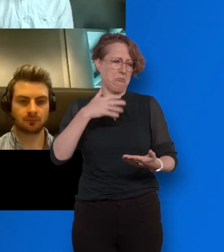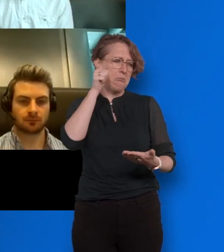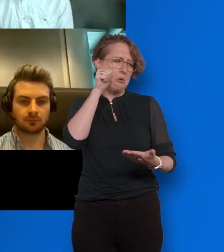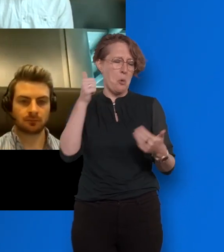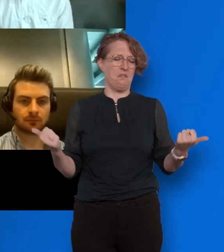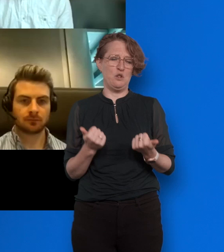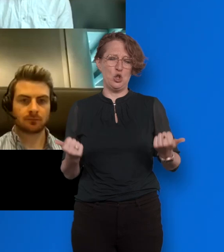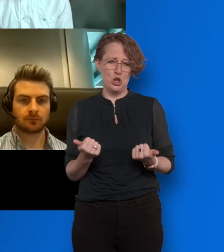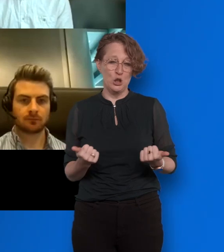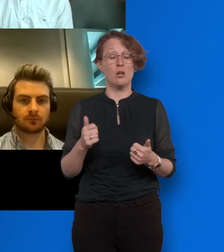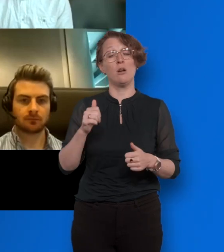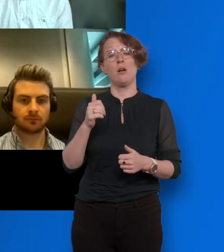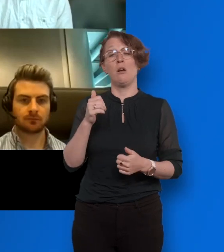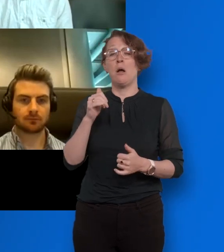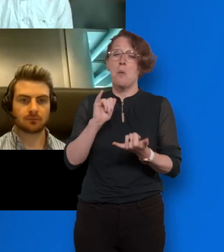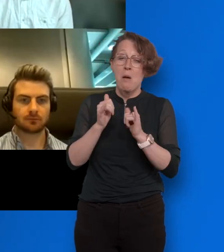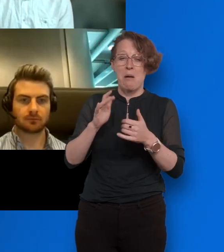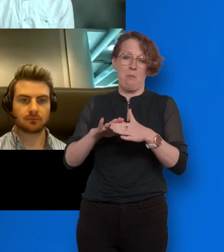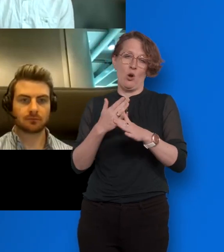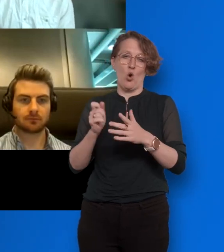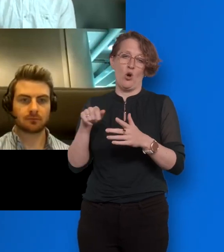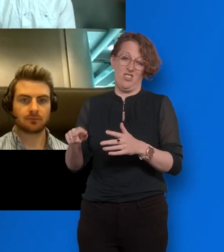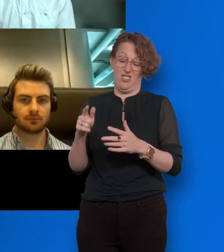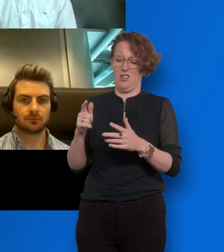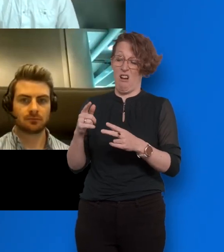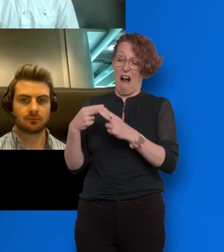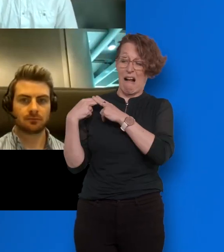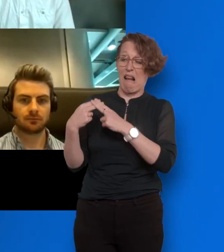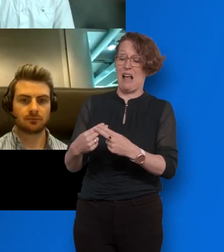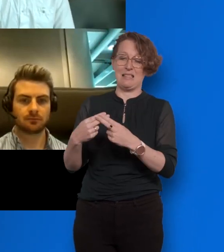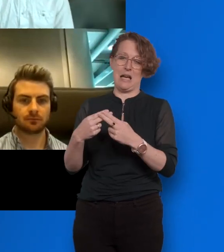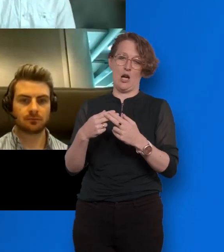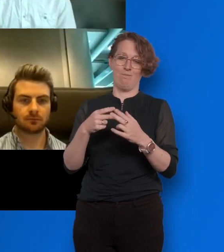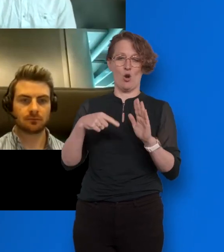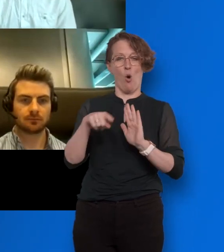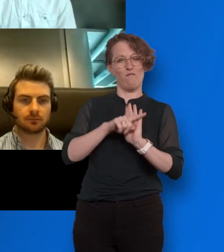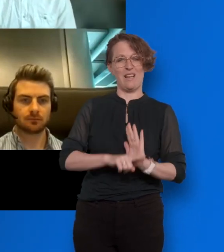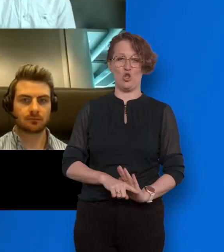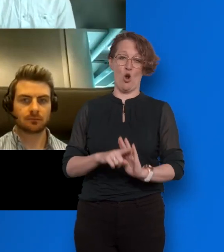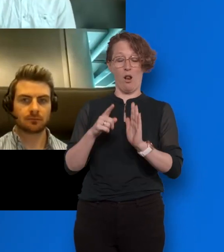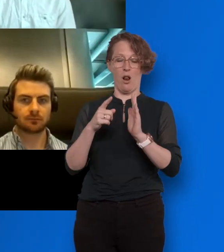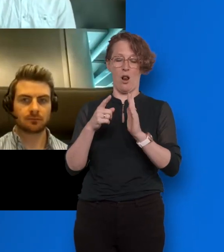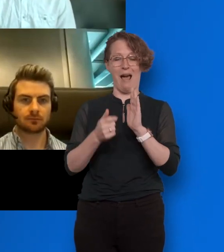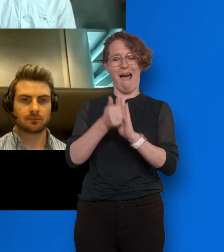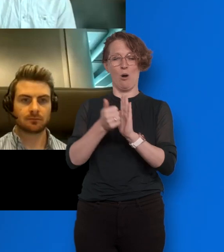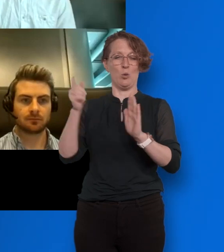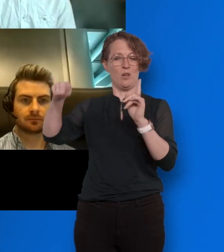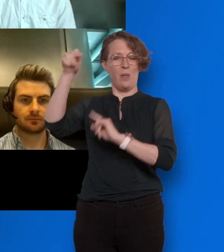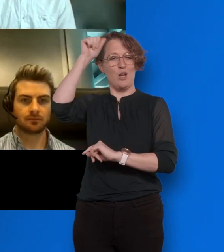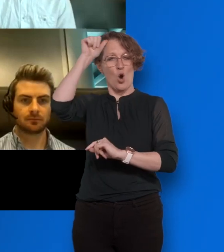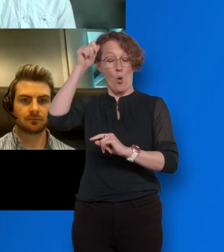are deferring to classic conventional outputs, which we want to try and broaden in a more diverse sense.